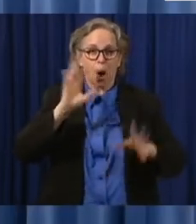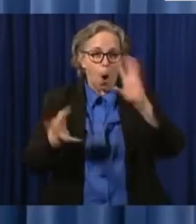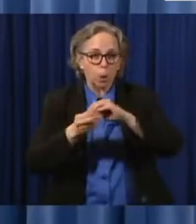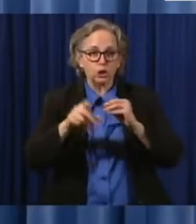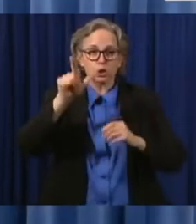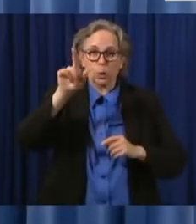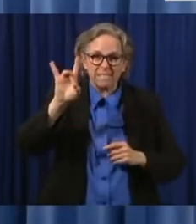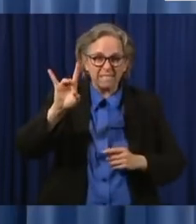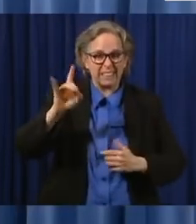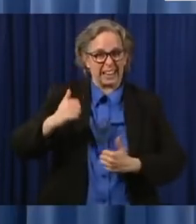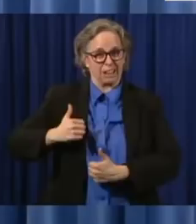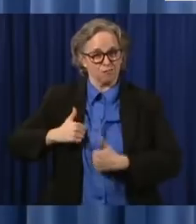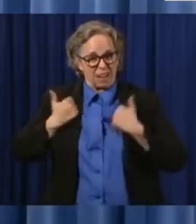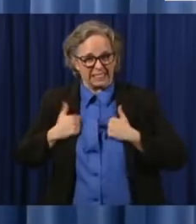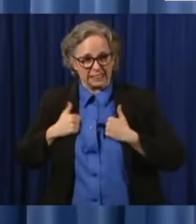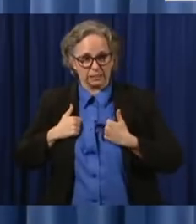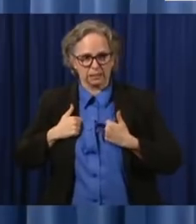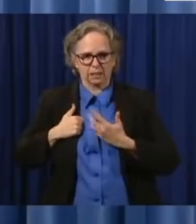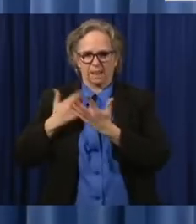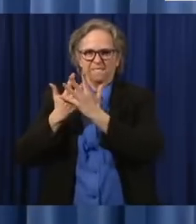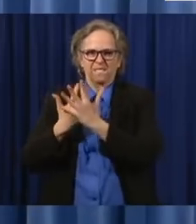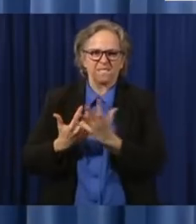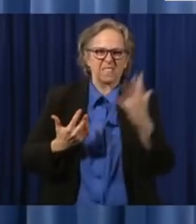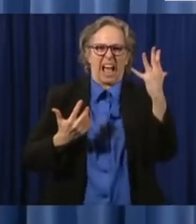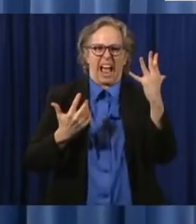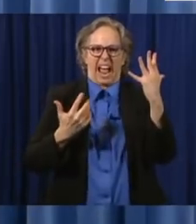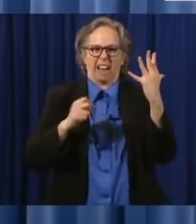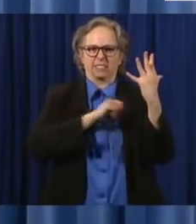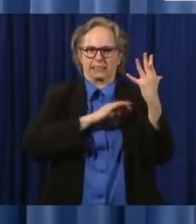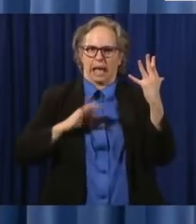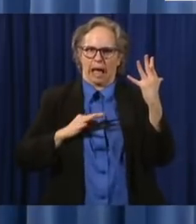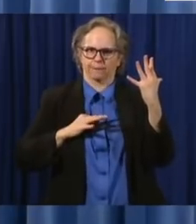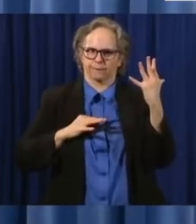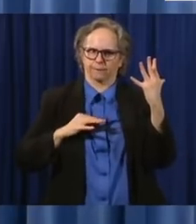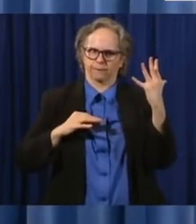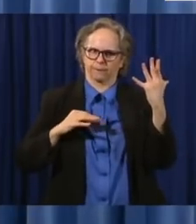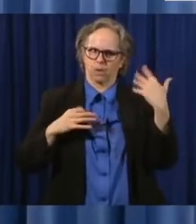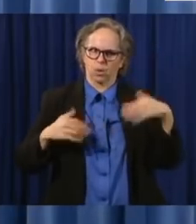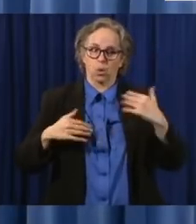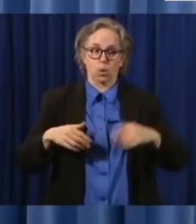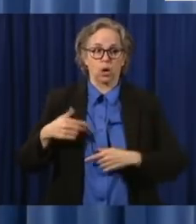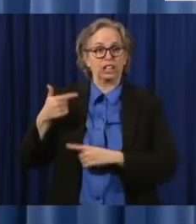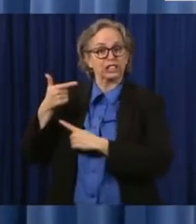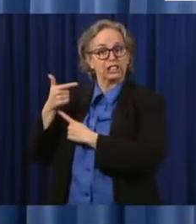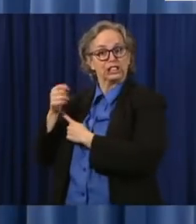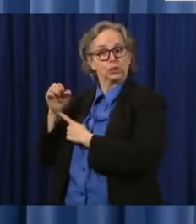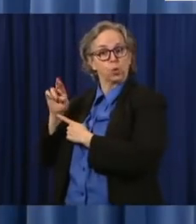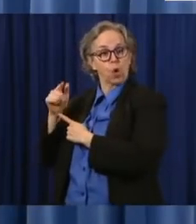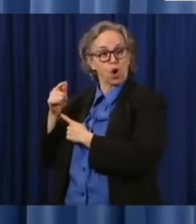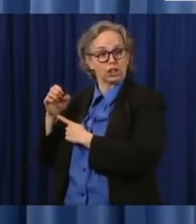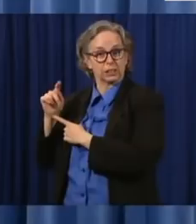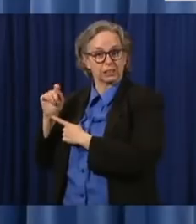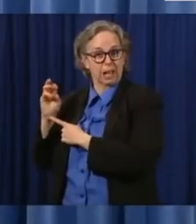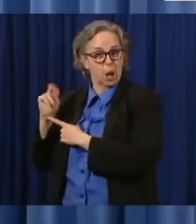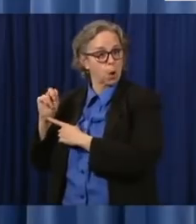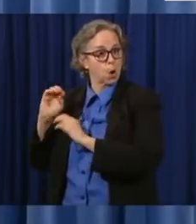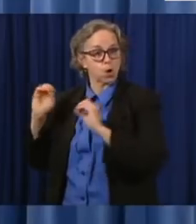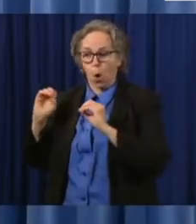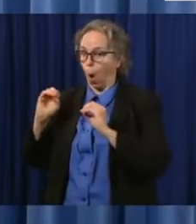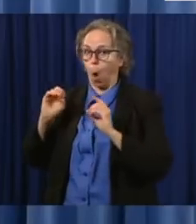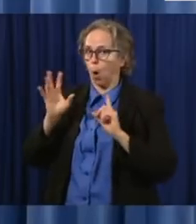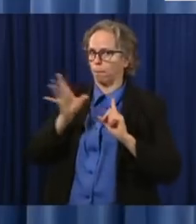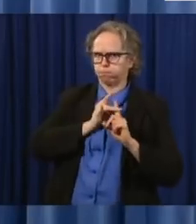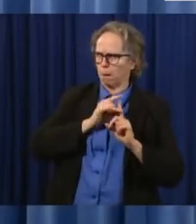staff members. At the Georgetown home, no positive cases to date. At both facilities, a total of